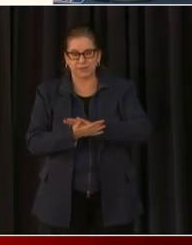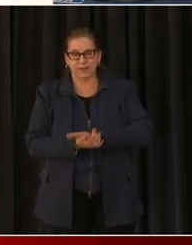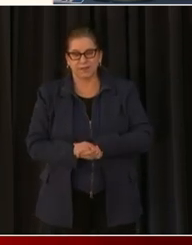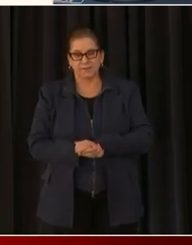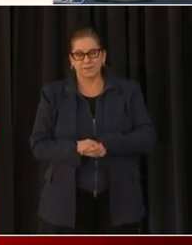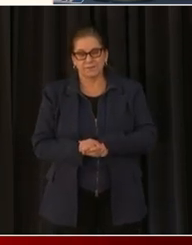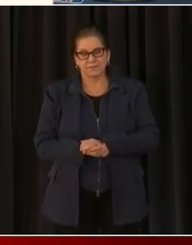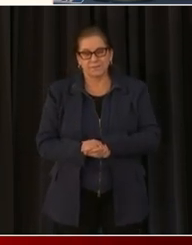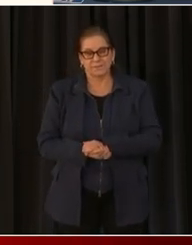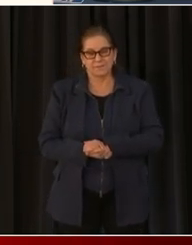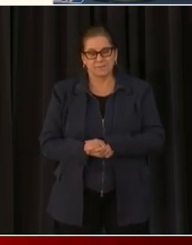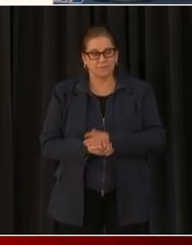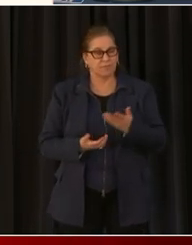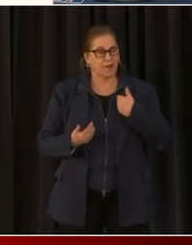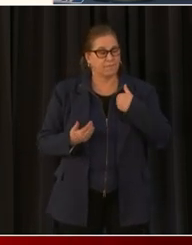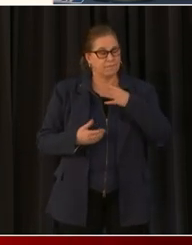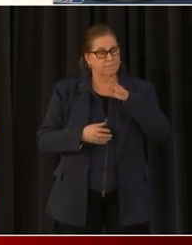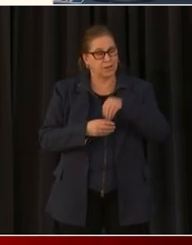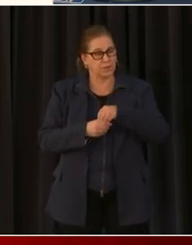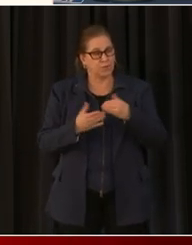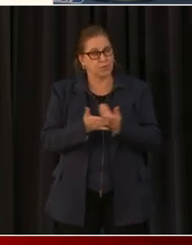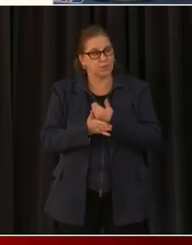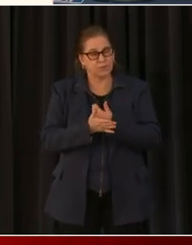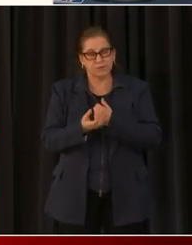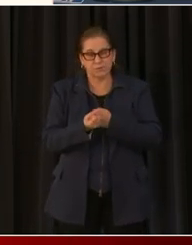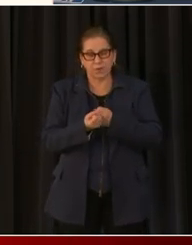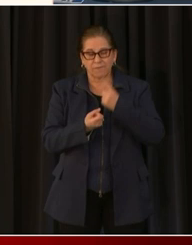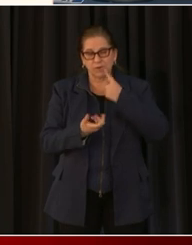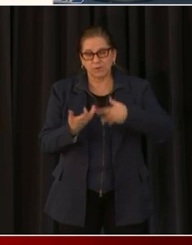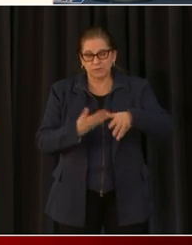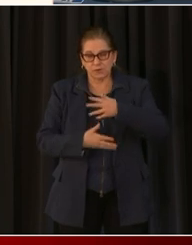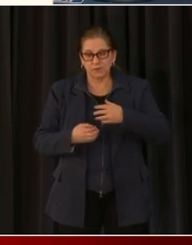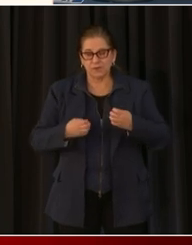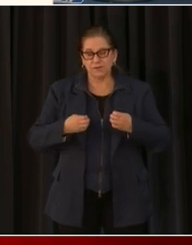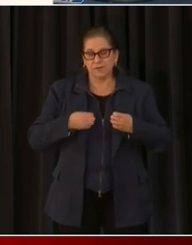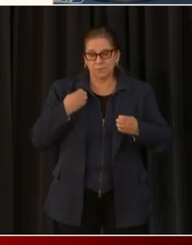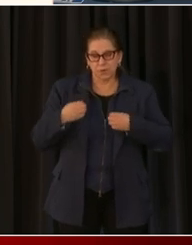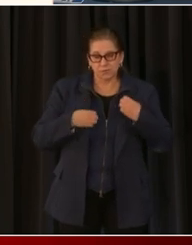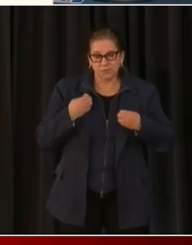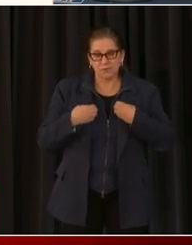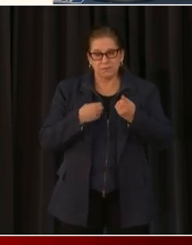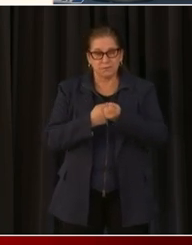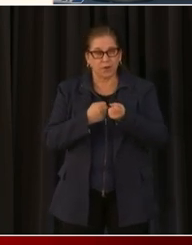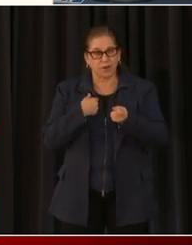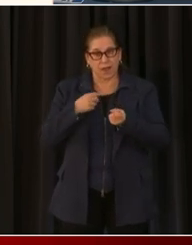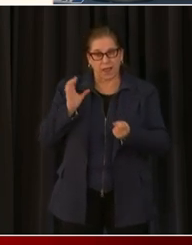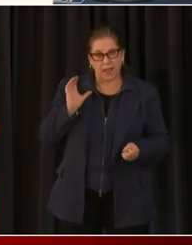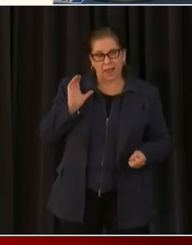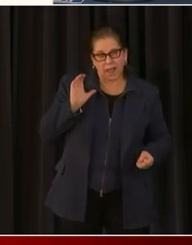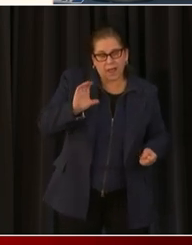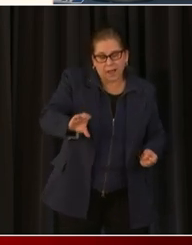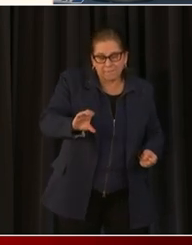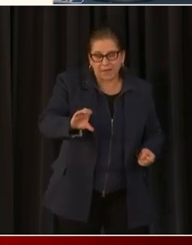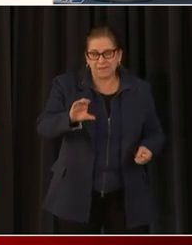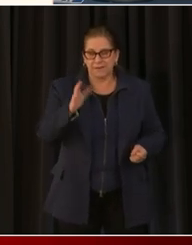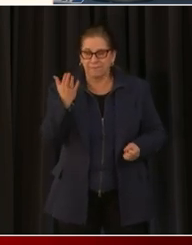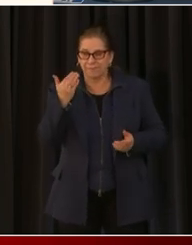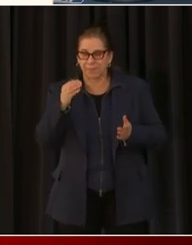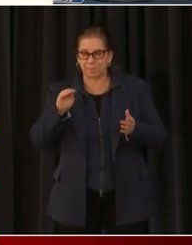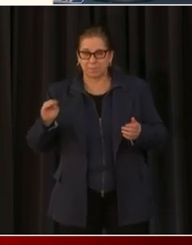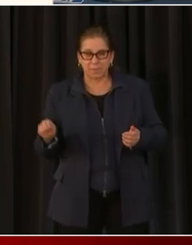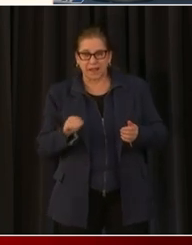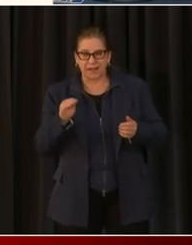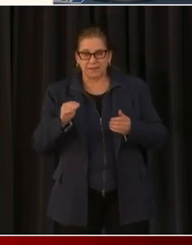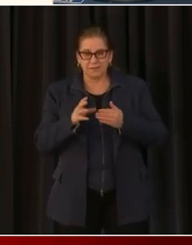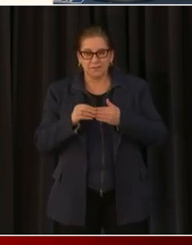well-being. This includes a $15 million investments to stabilize school budgets in a time period where many of